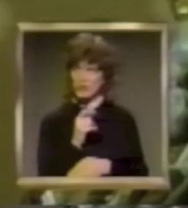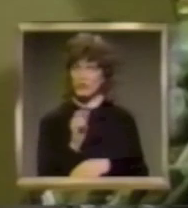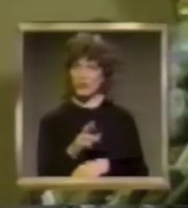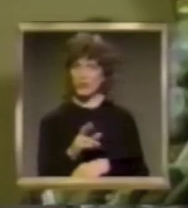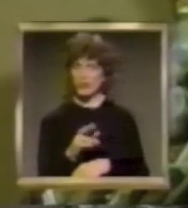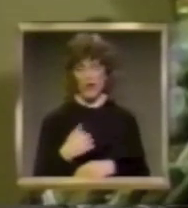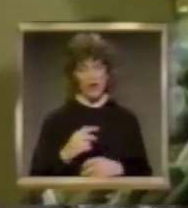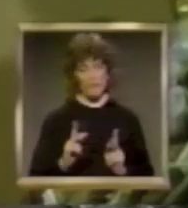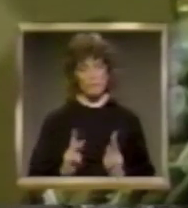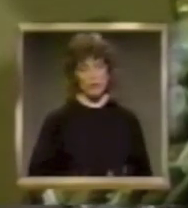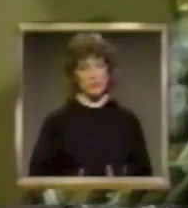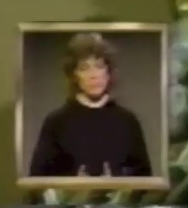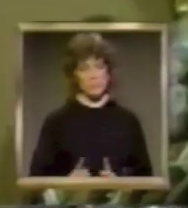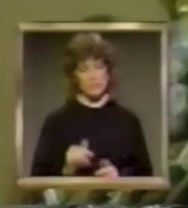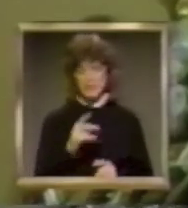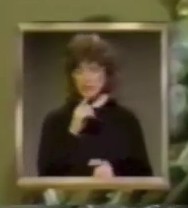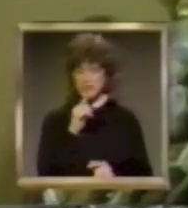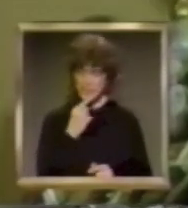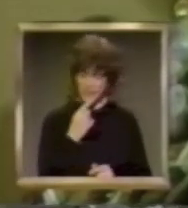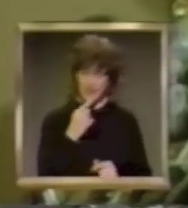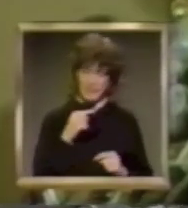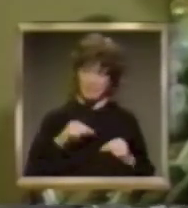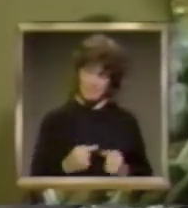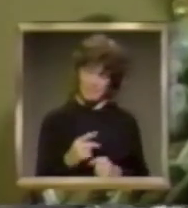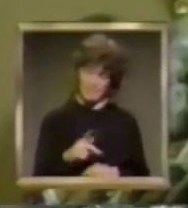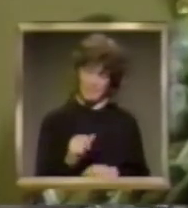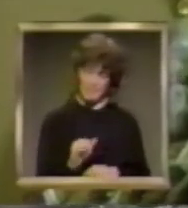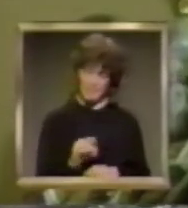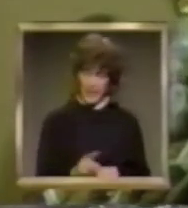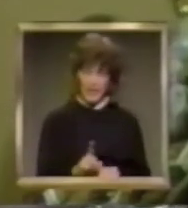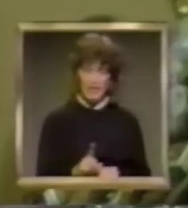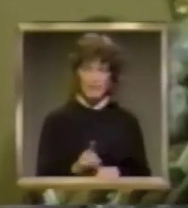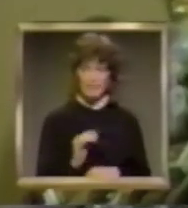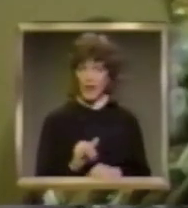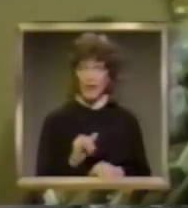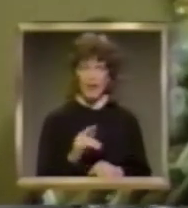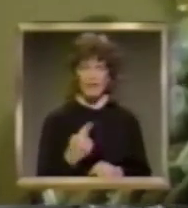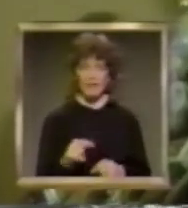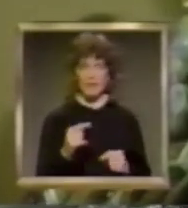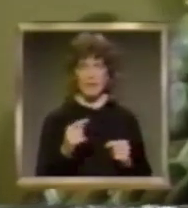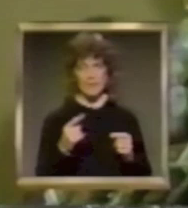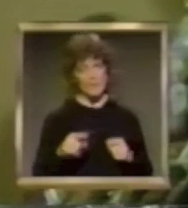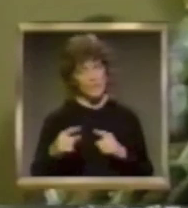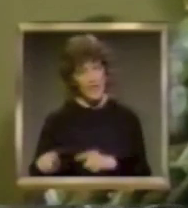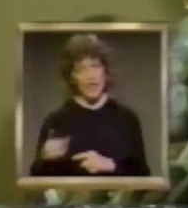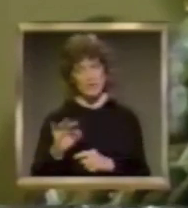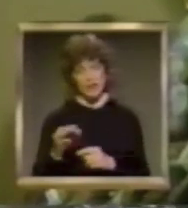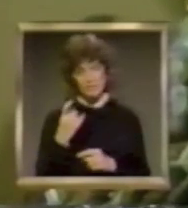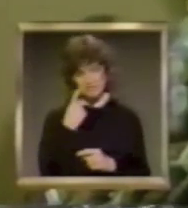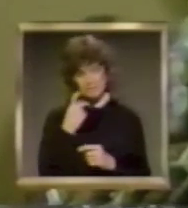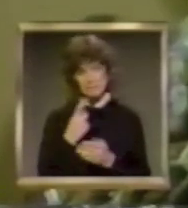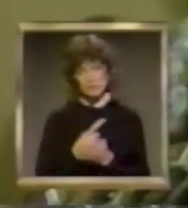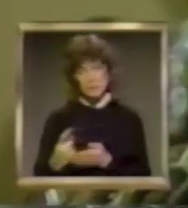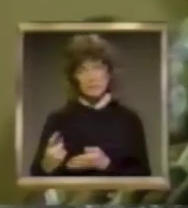personally have been extremely pained by the events of the last week.